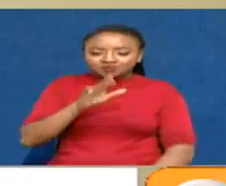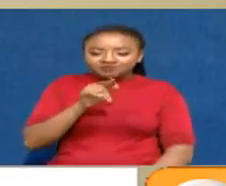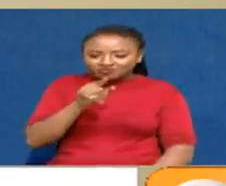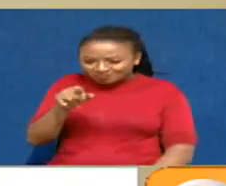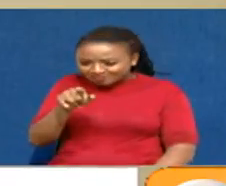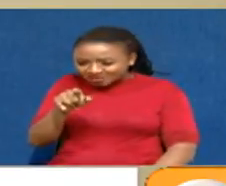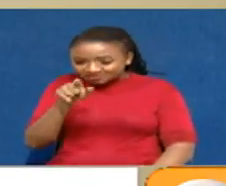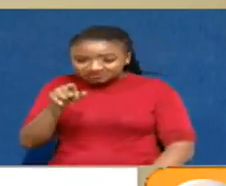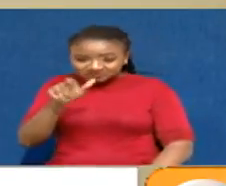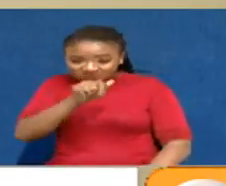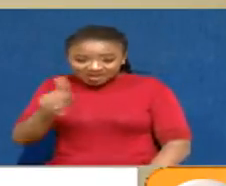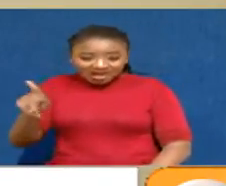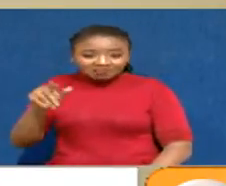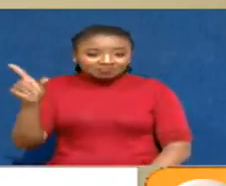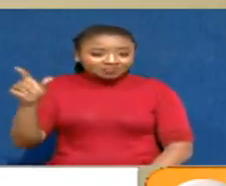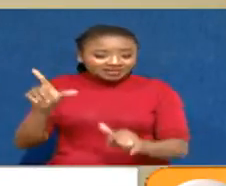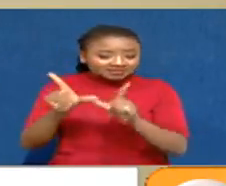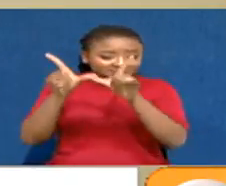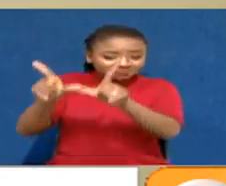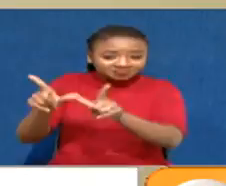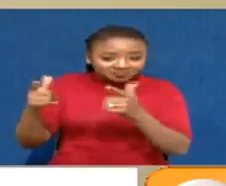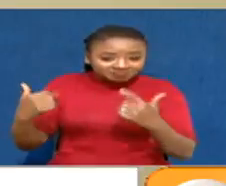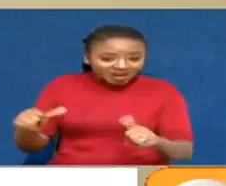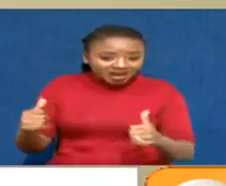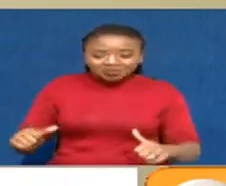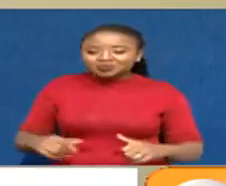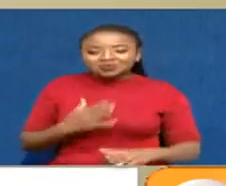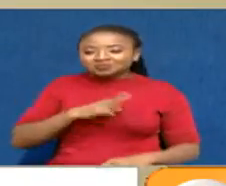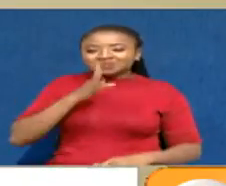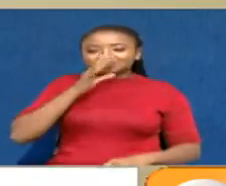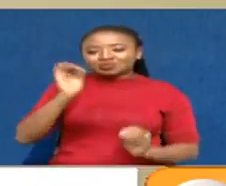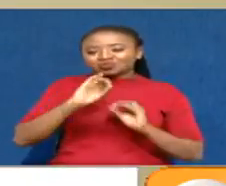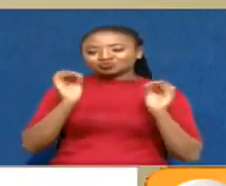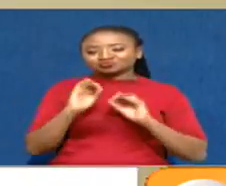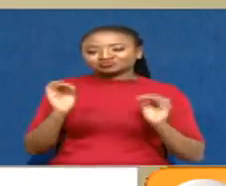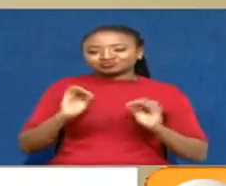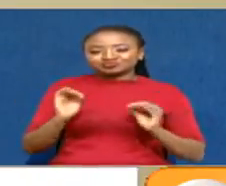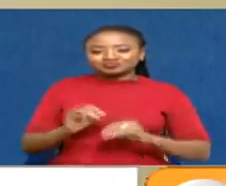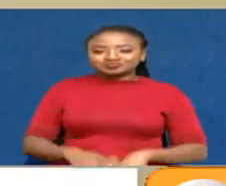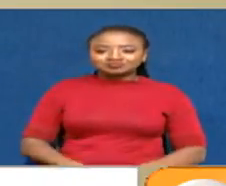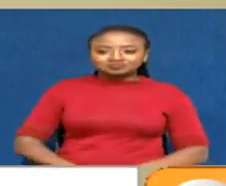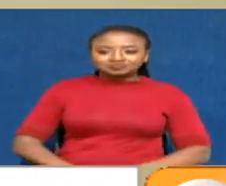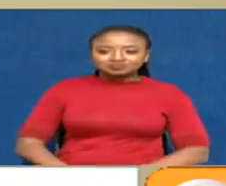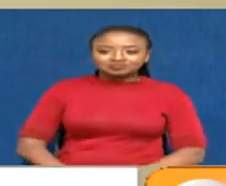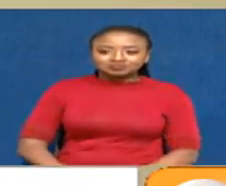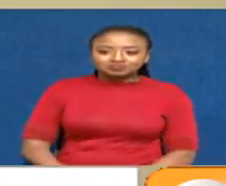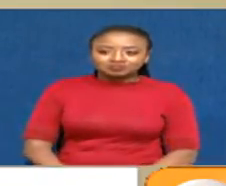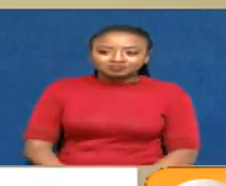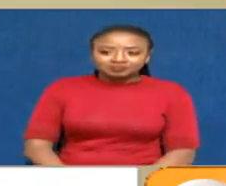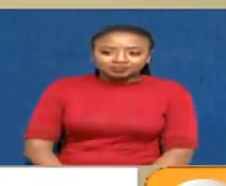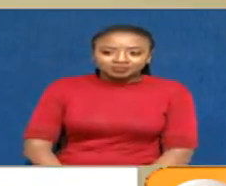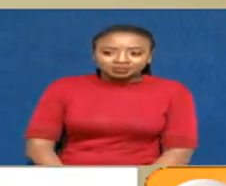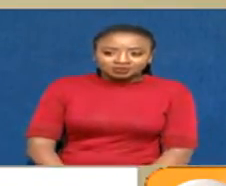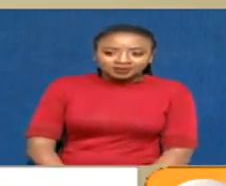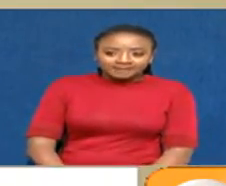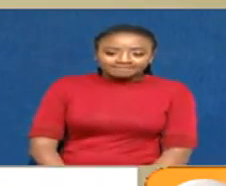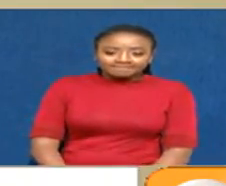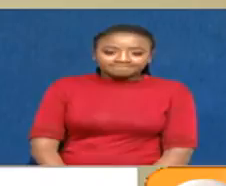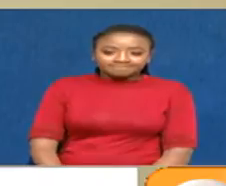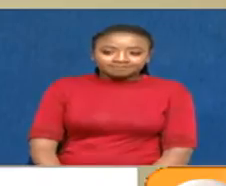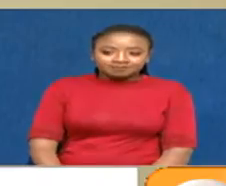not regulated once we're all regulated. I think that's essentially how Kenyans will be able to navigate some of these challenges very